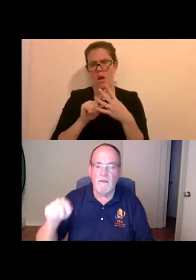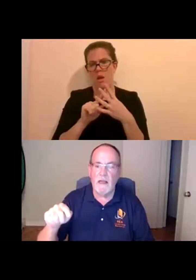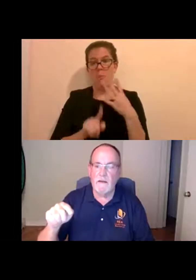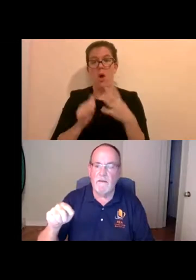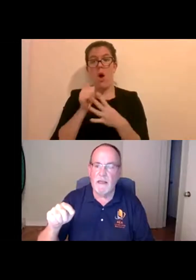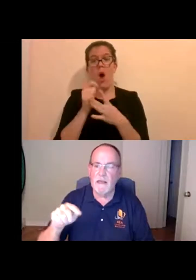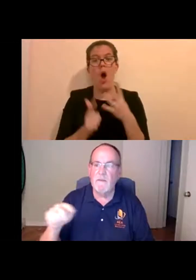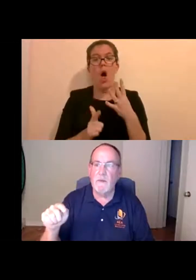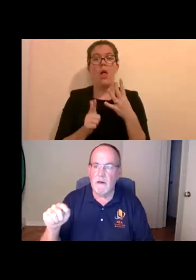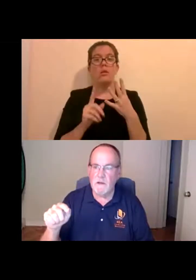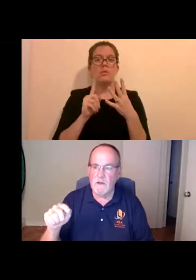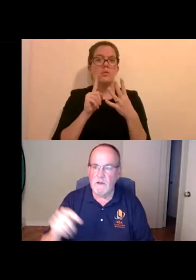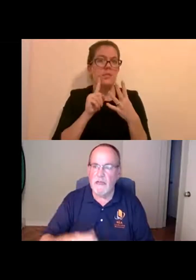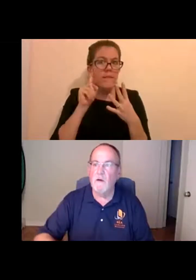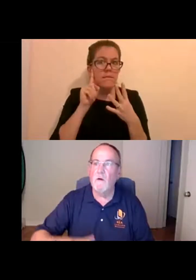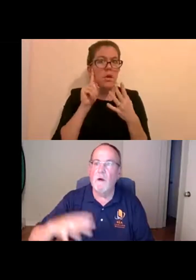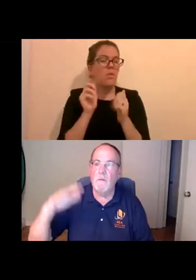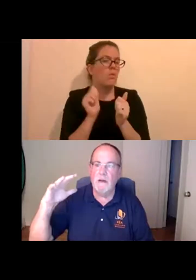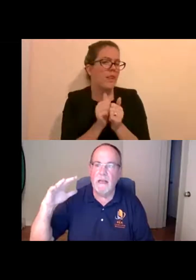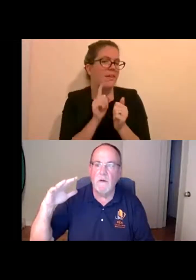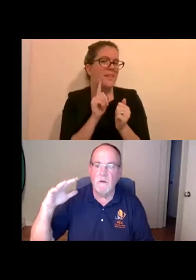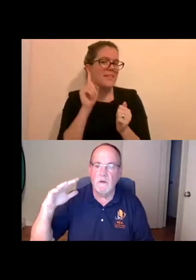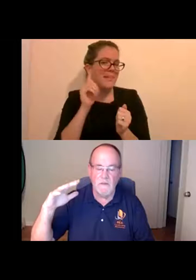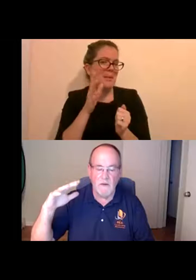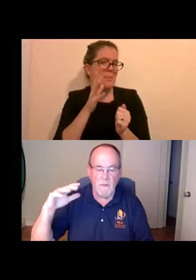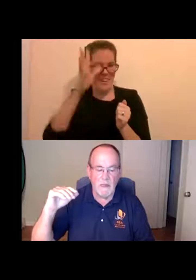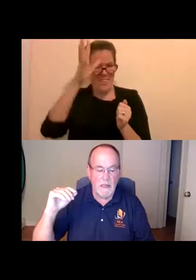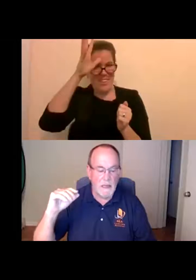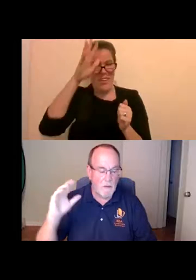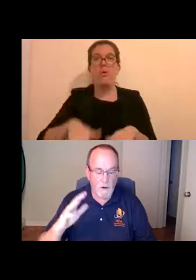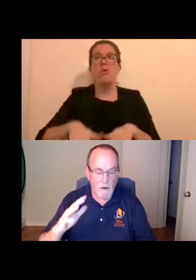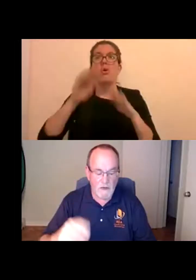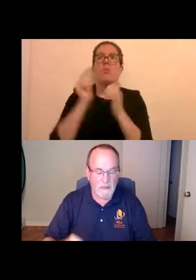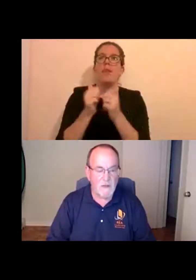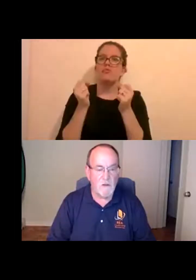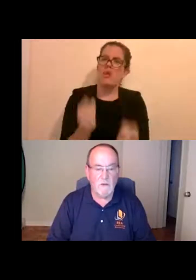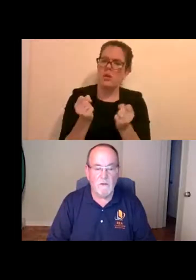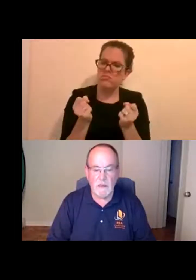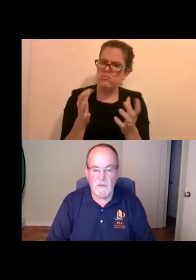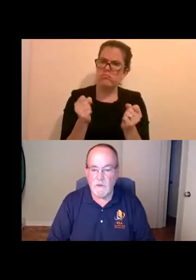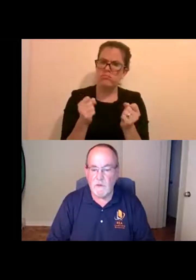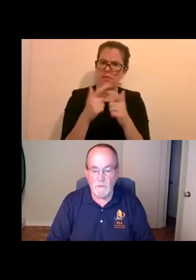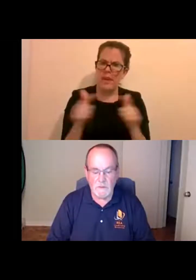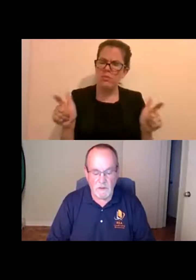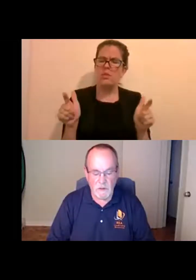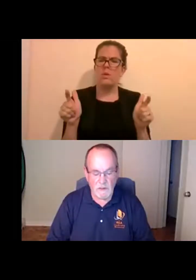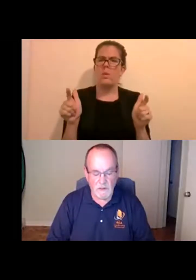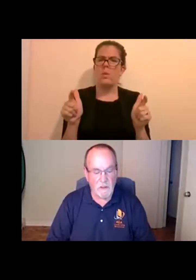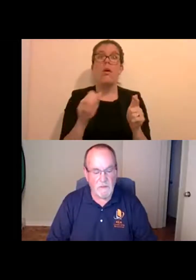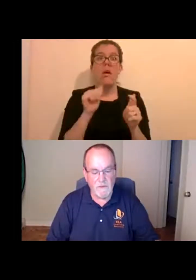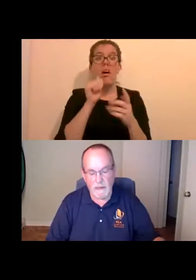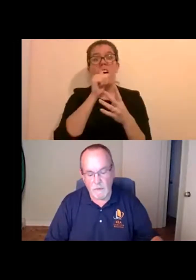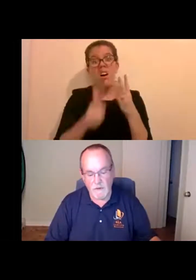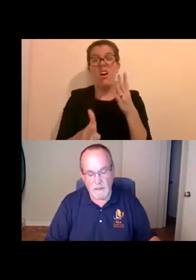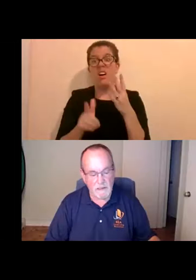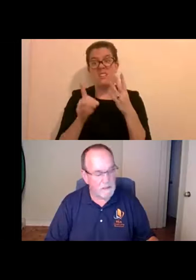deaf of deaf. They had deaf parents, and so they grew up in a language-rich environment, and were all residential school students in terms